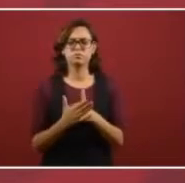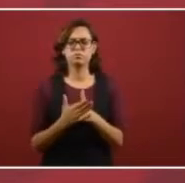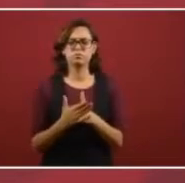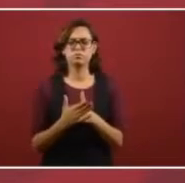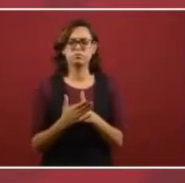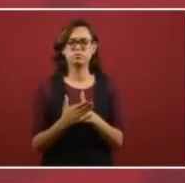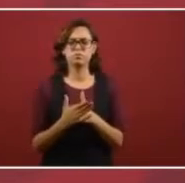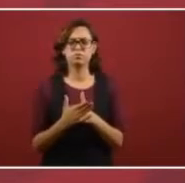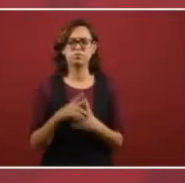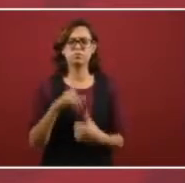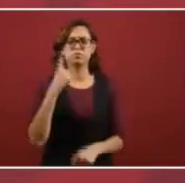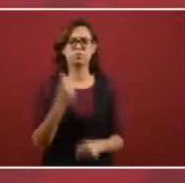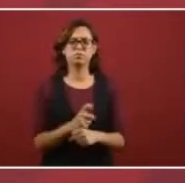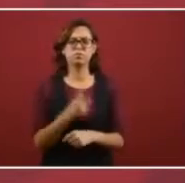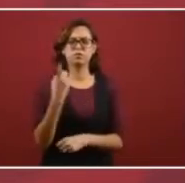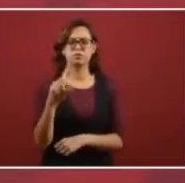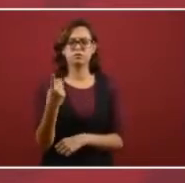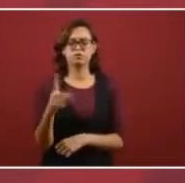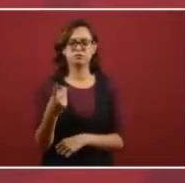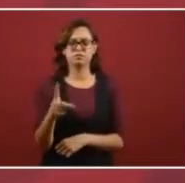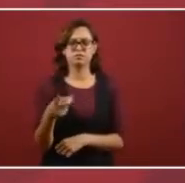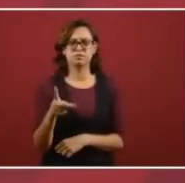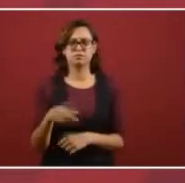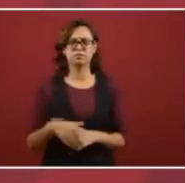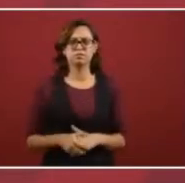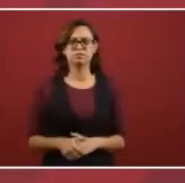the 1st of December.